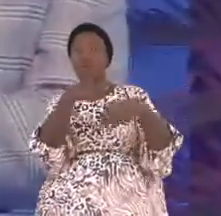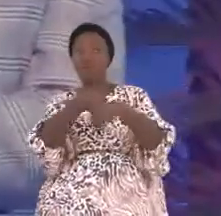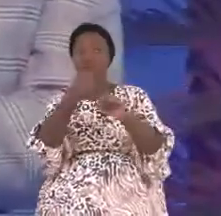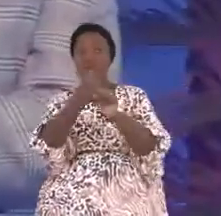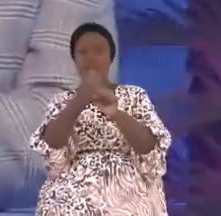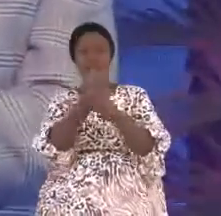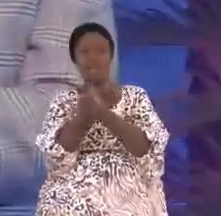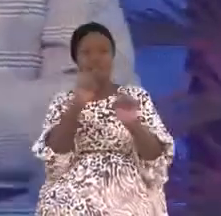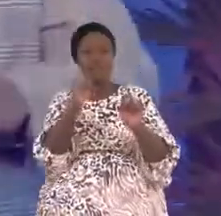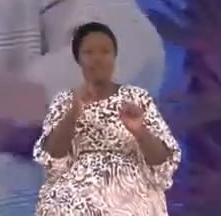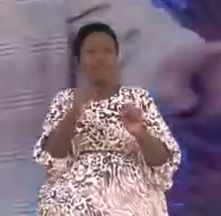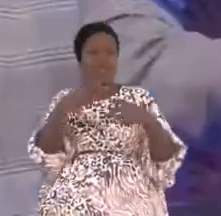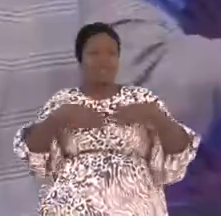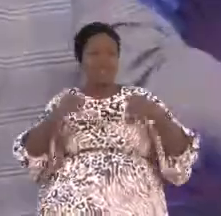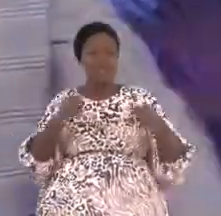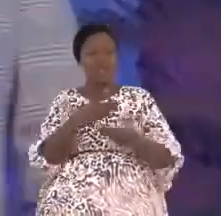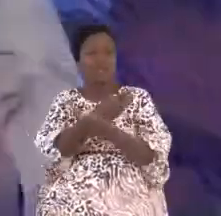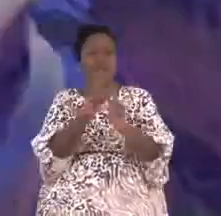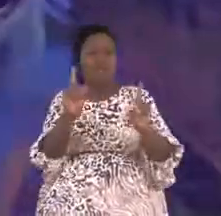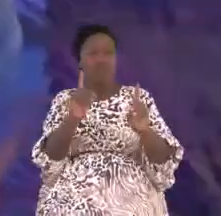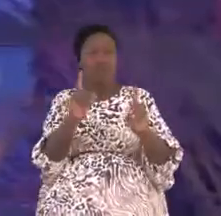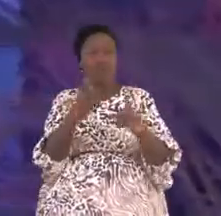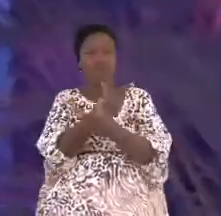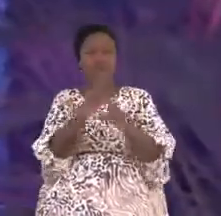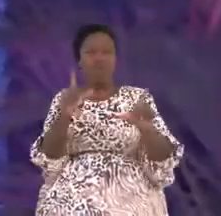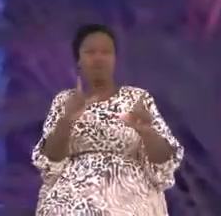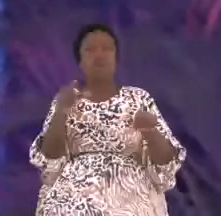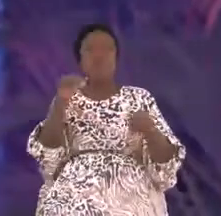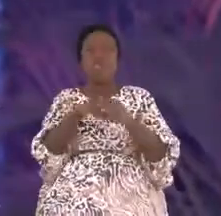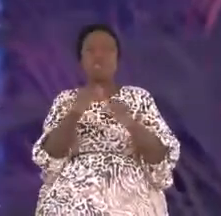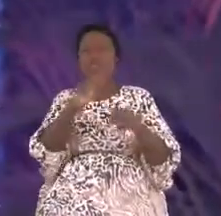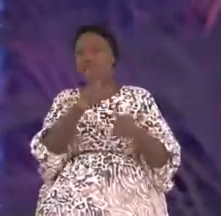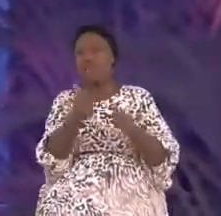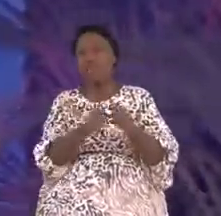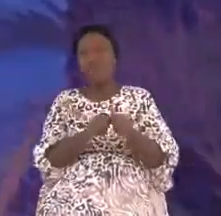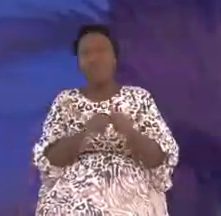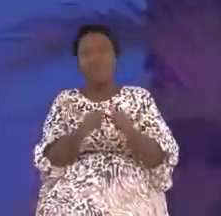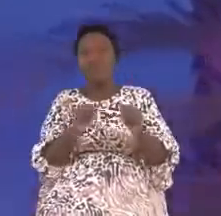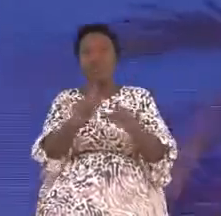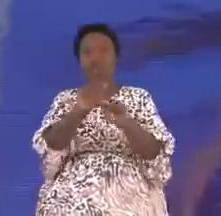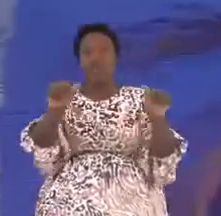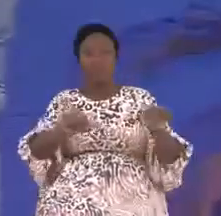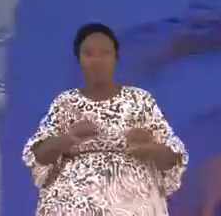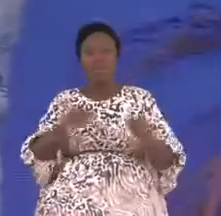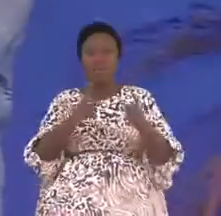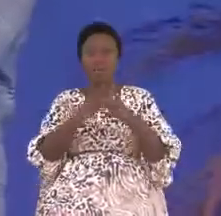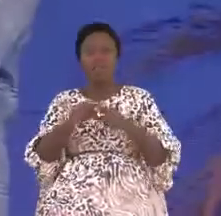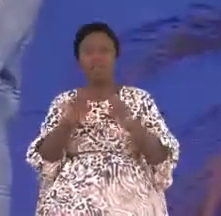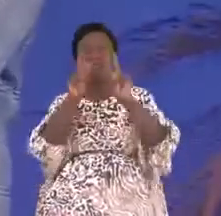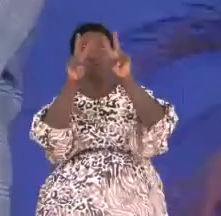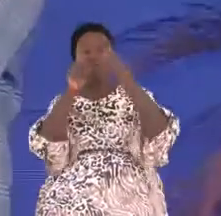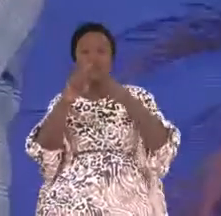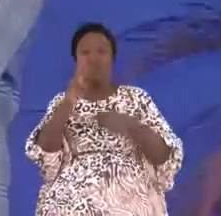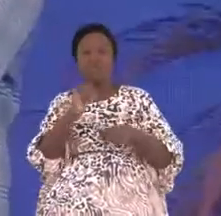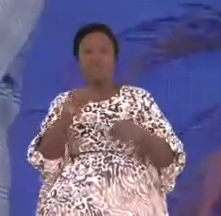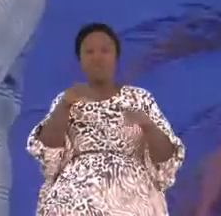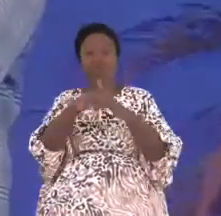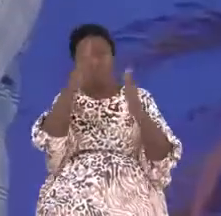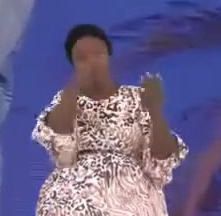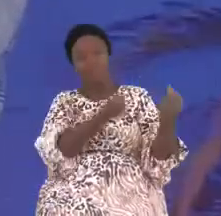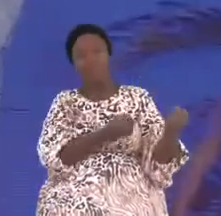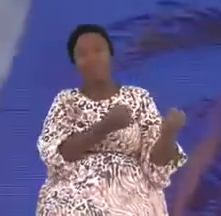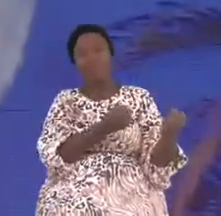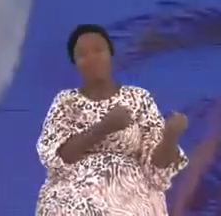healing deliverance liberation in every form and you look up to him in faith